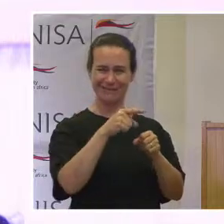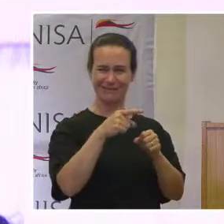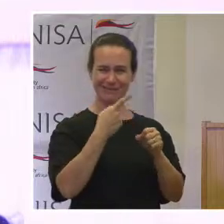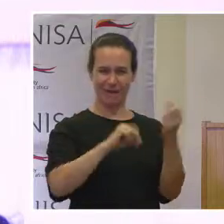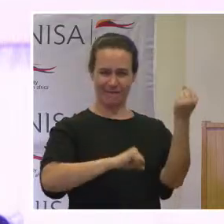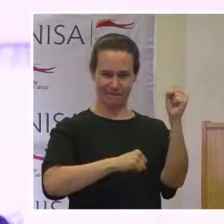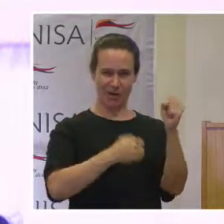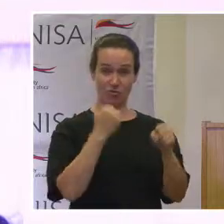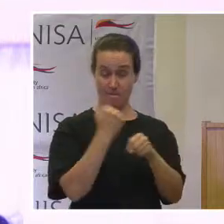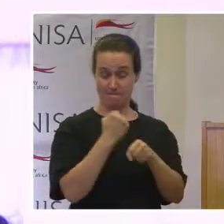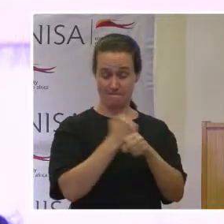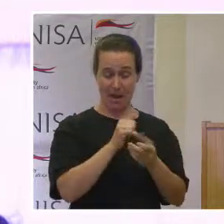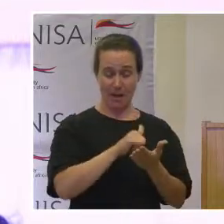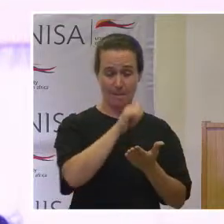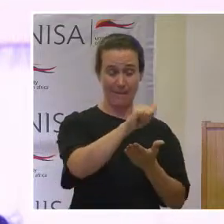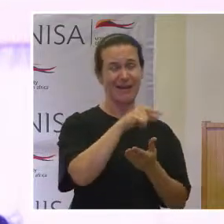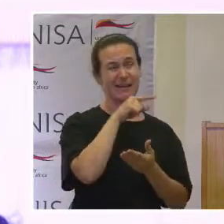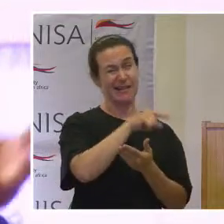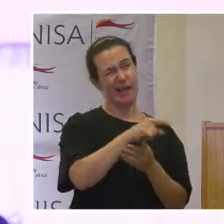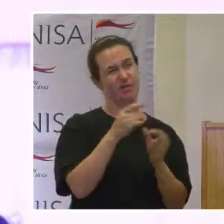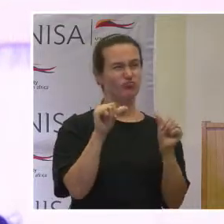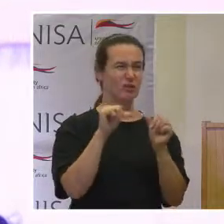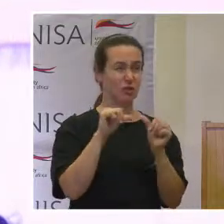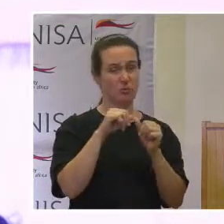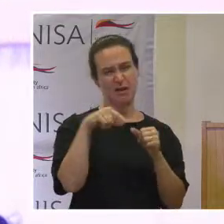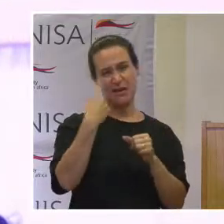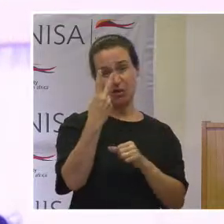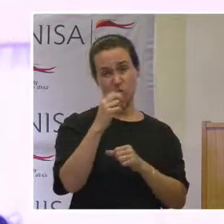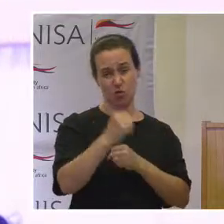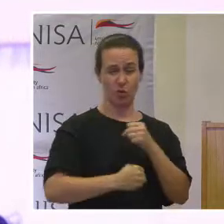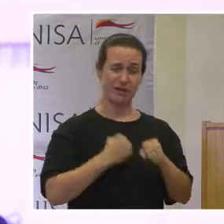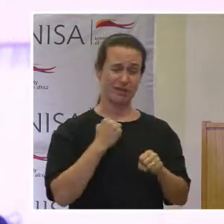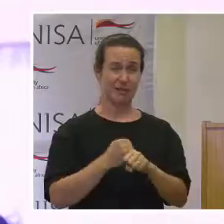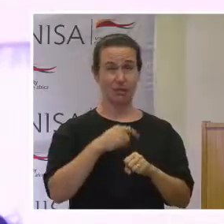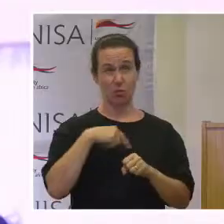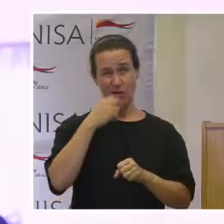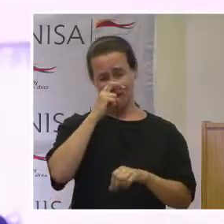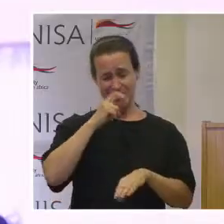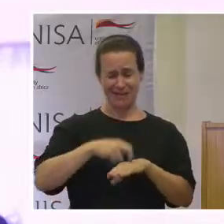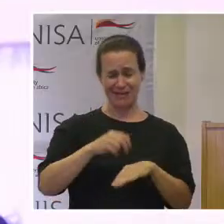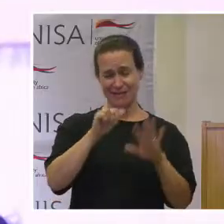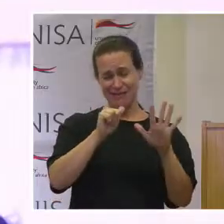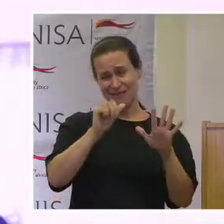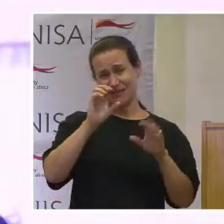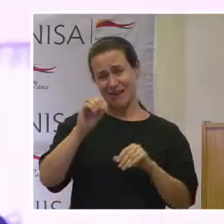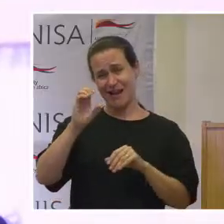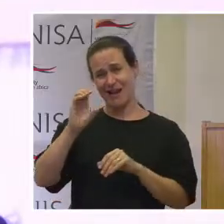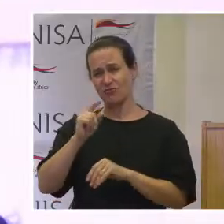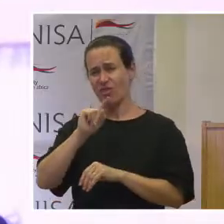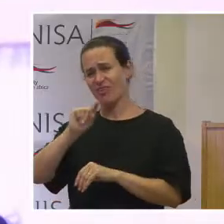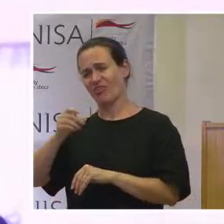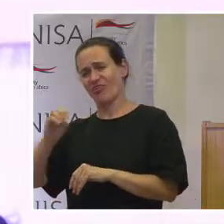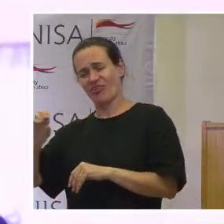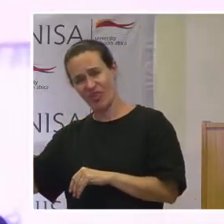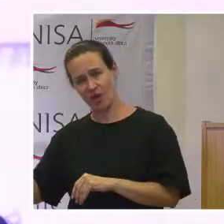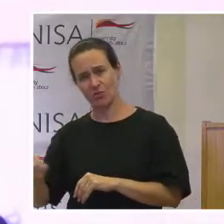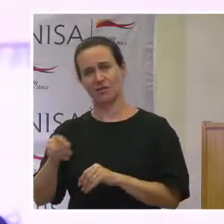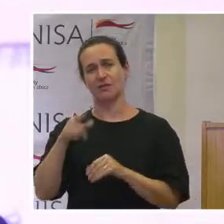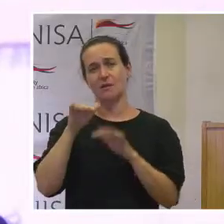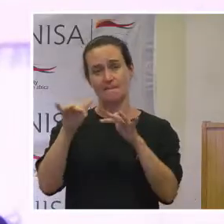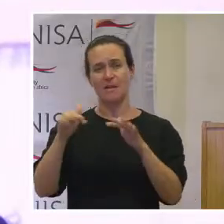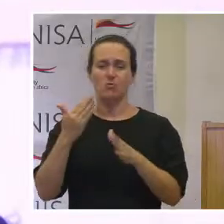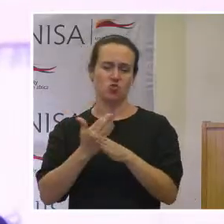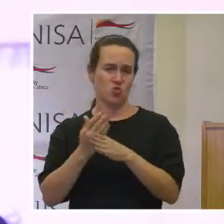that in the next 20 years, the world will need around 600,000 pilots, right?